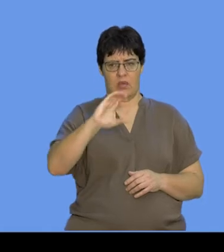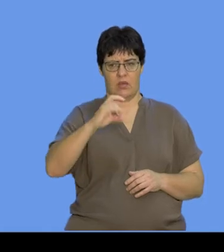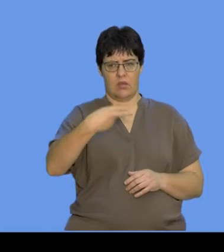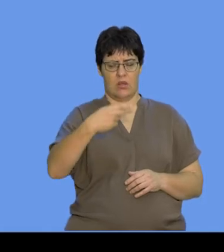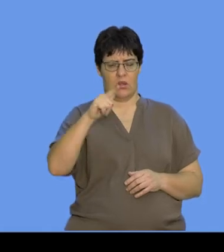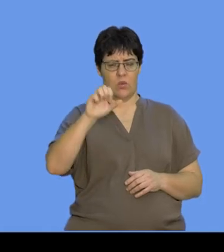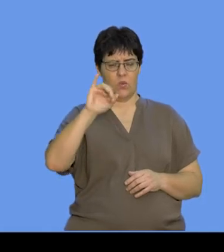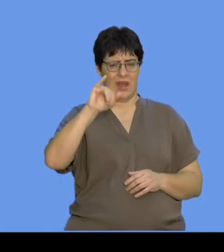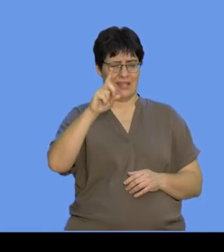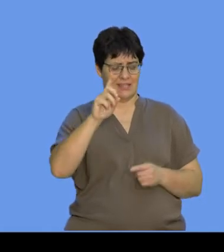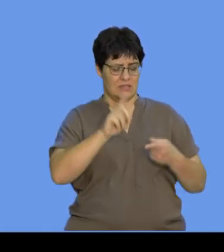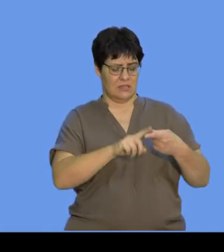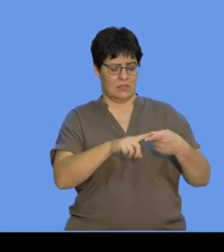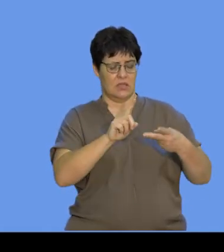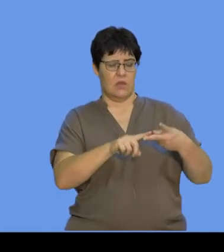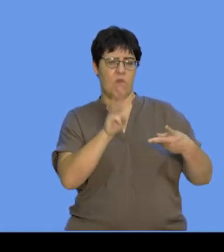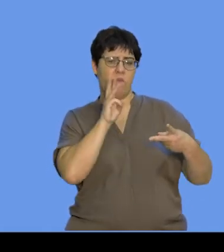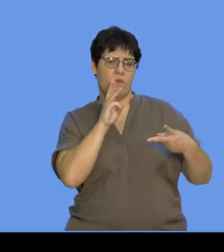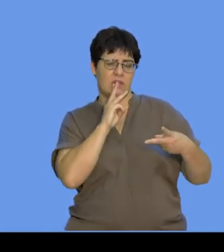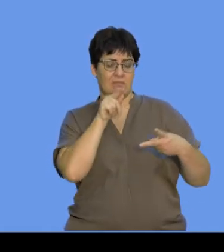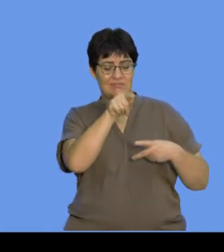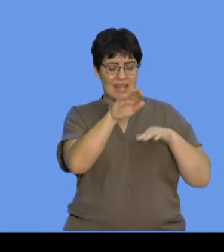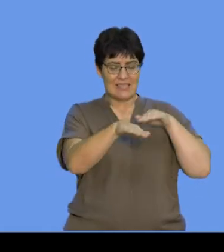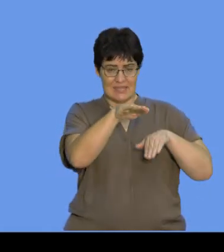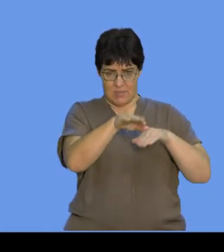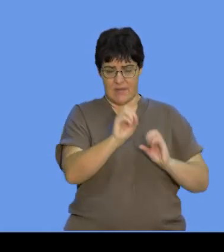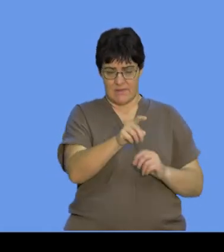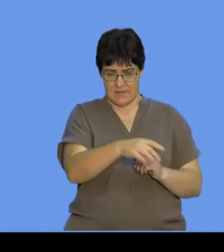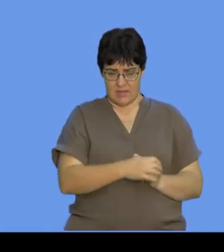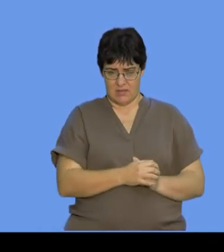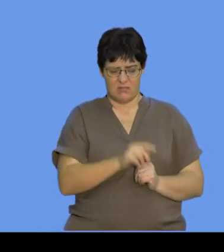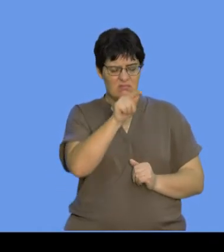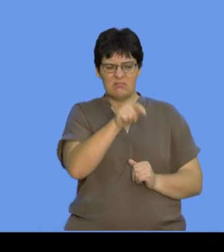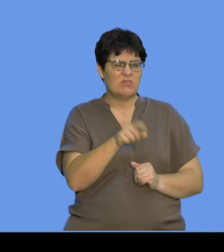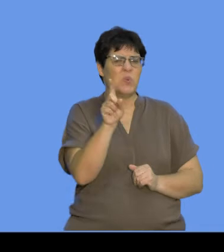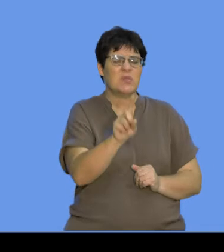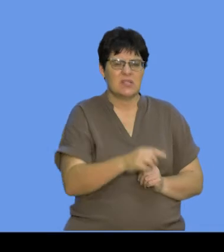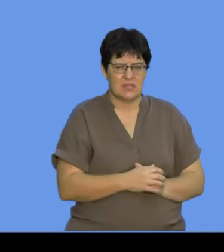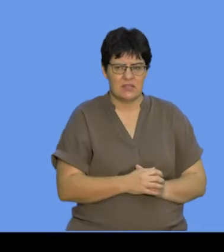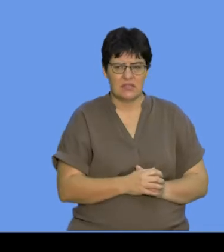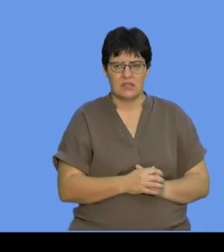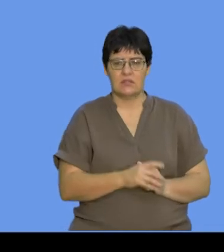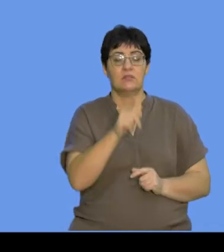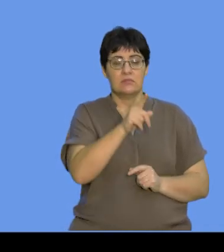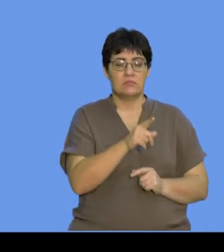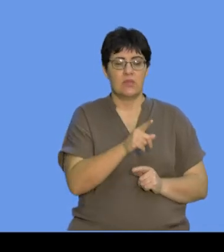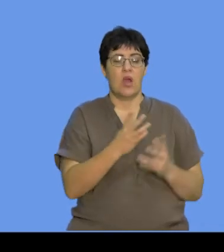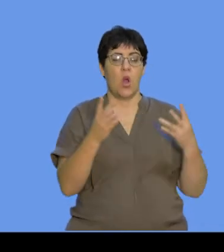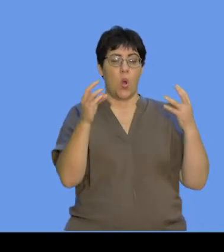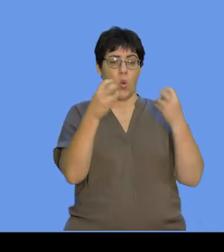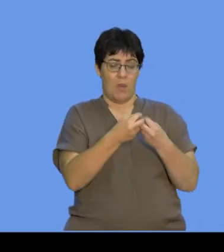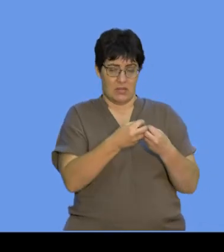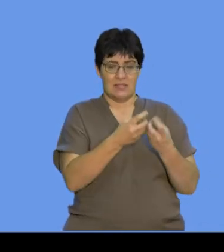these two substances that we need to take into account. What are these? Okay, it says here compounds have different